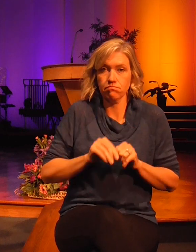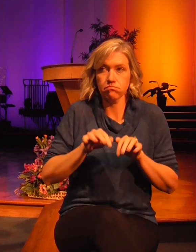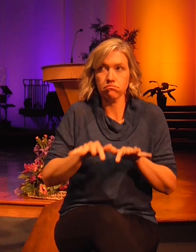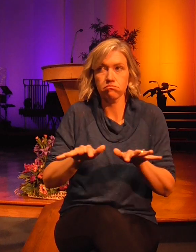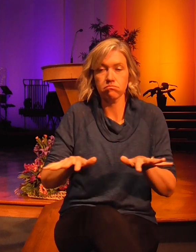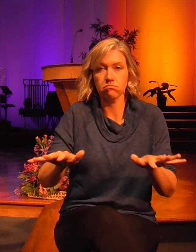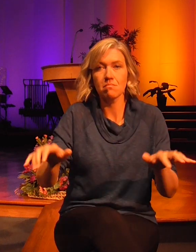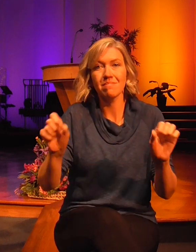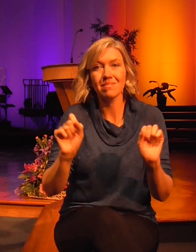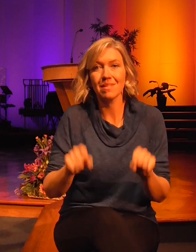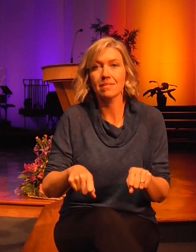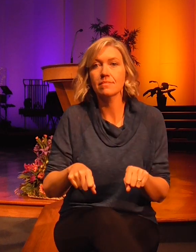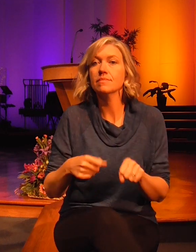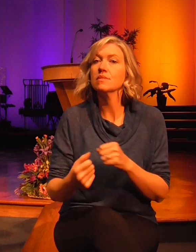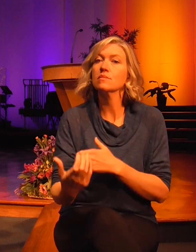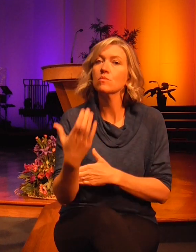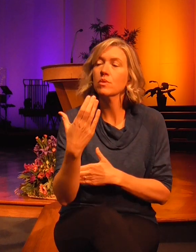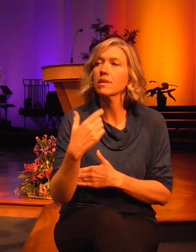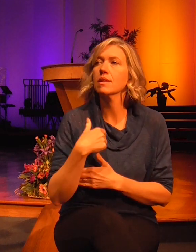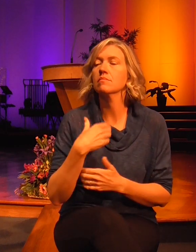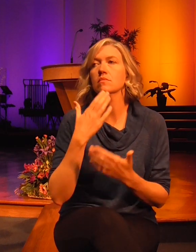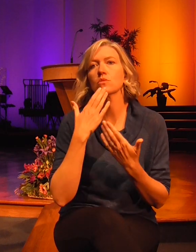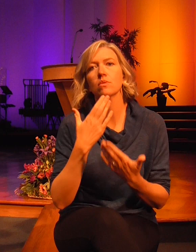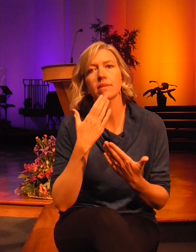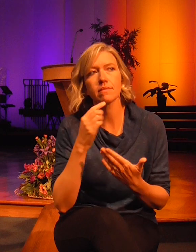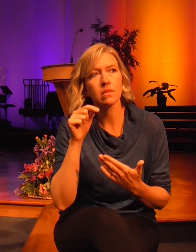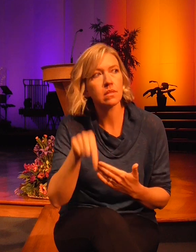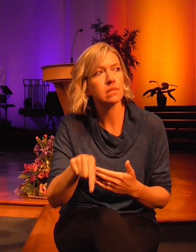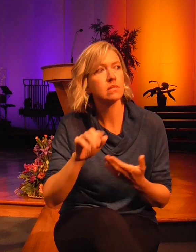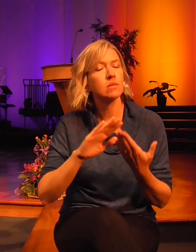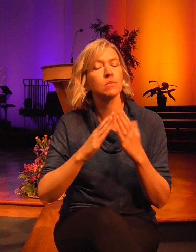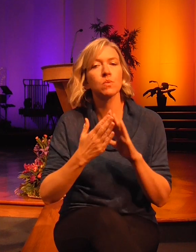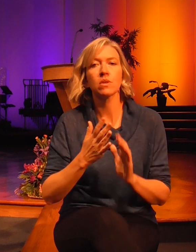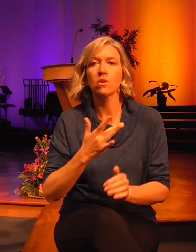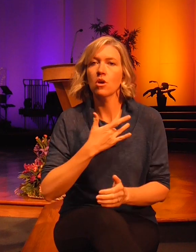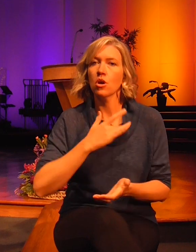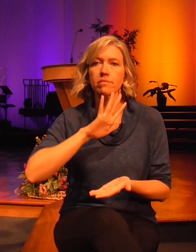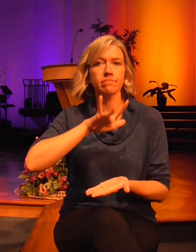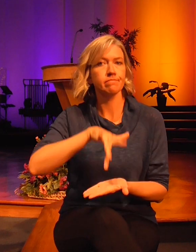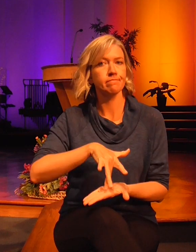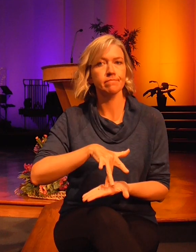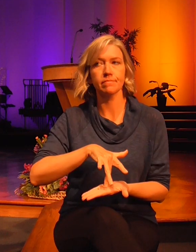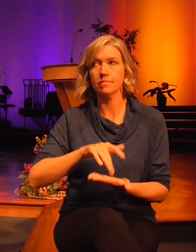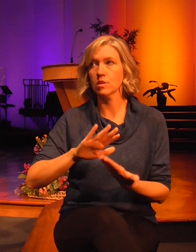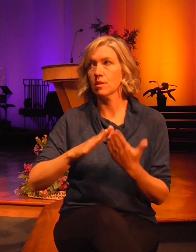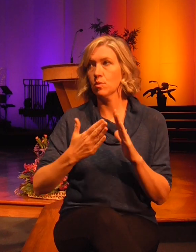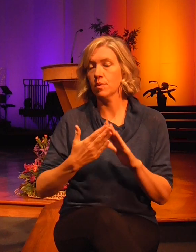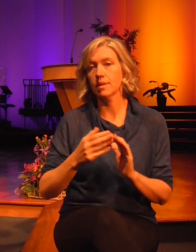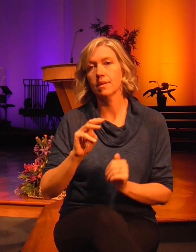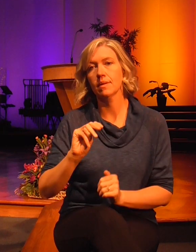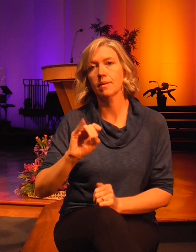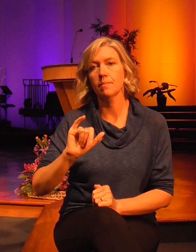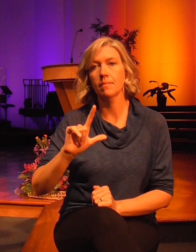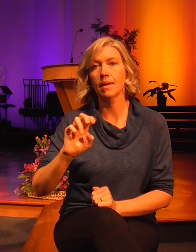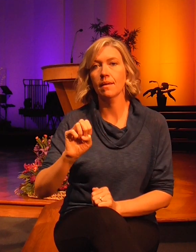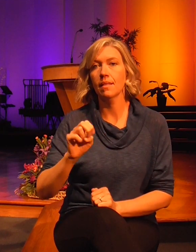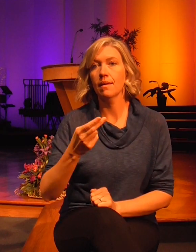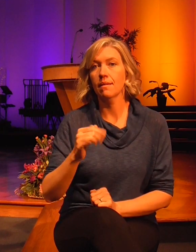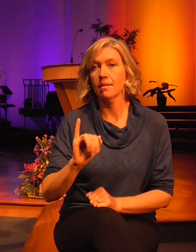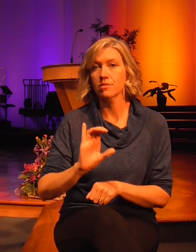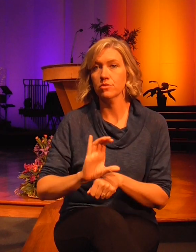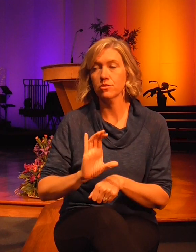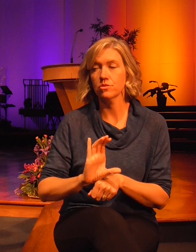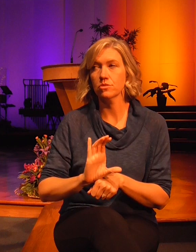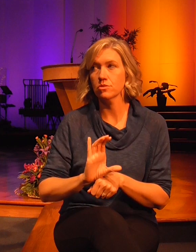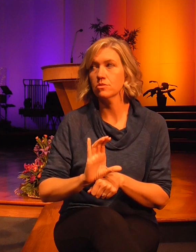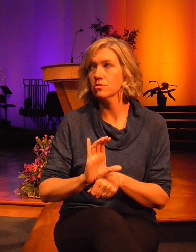So this morning, I'm so grateful for this community, this very heart-centered community of Mile High Church. Knowing